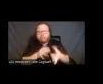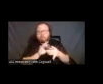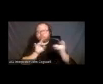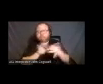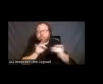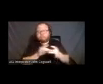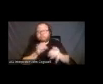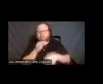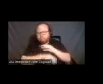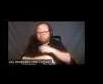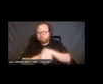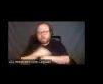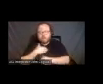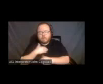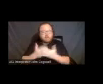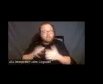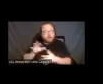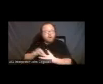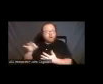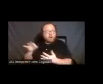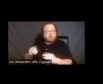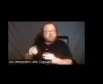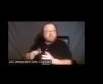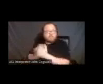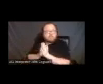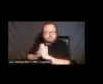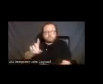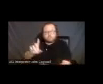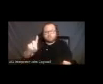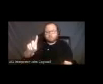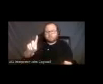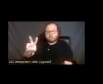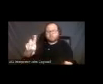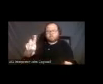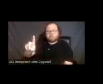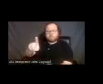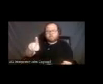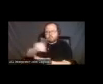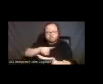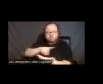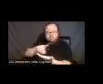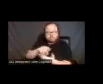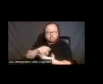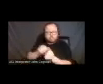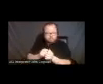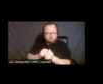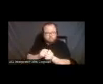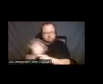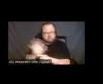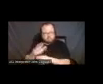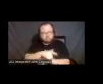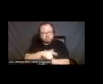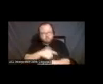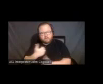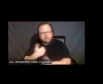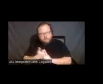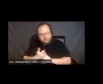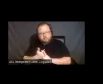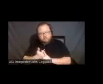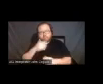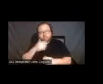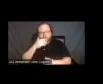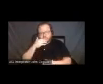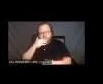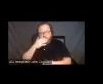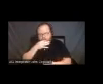We also gave folks the option of requesting a DVD with these videos on them that came in a self-addressed stamped envelope. So if